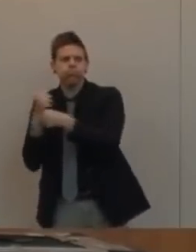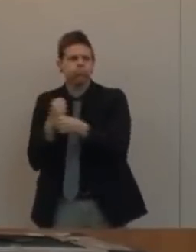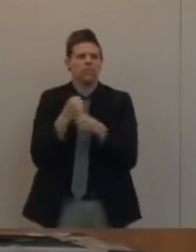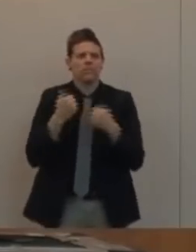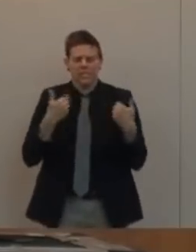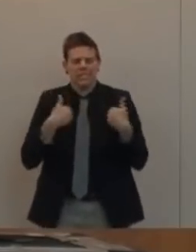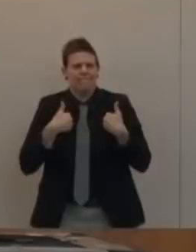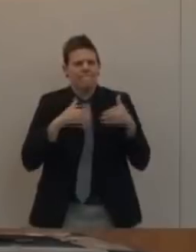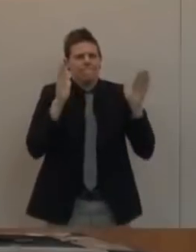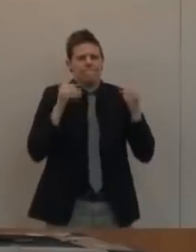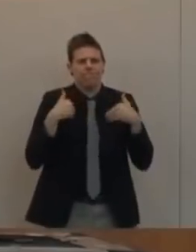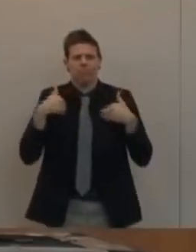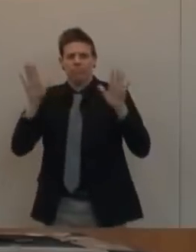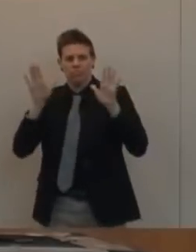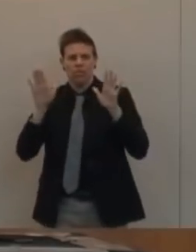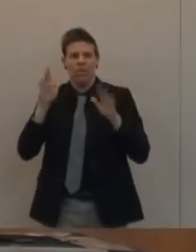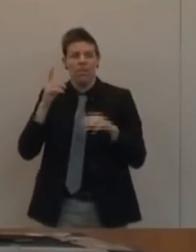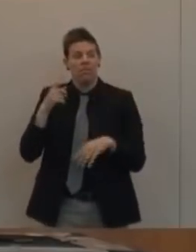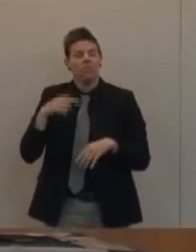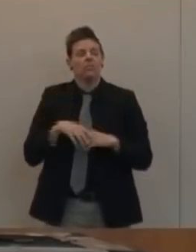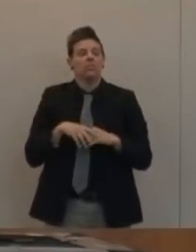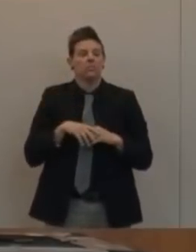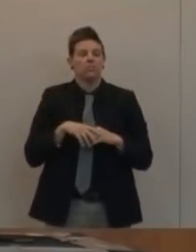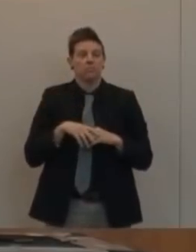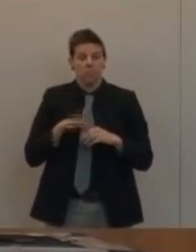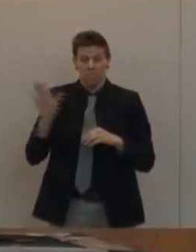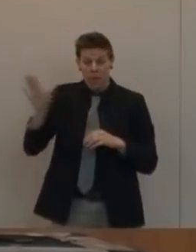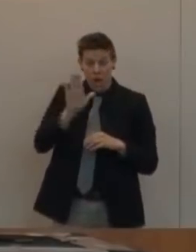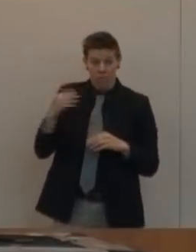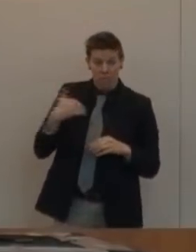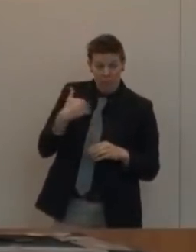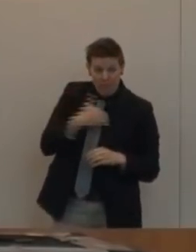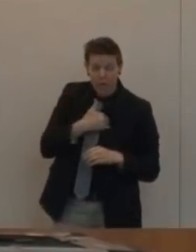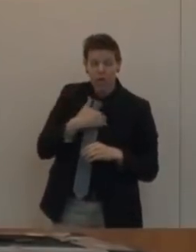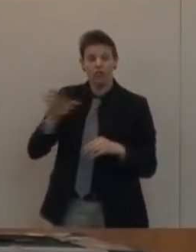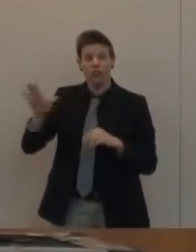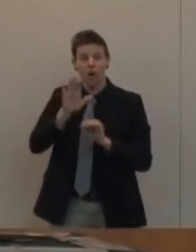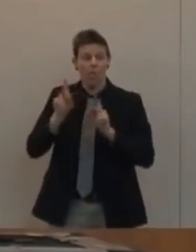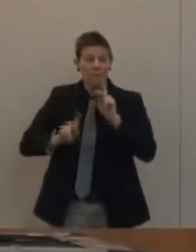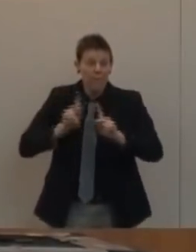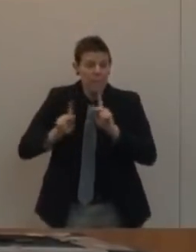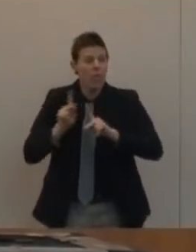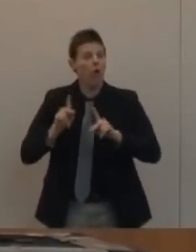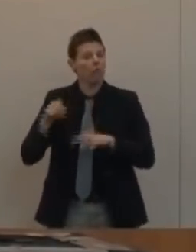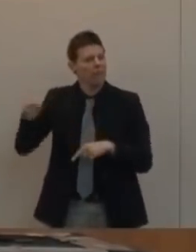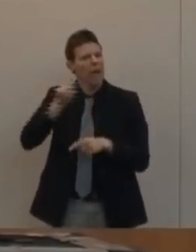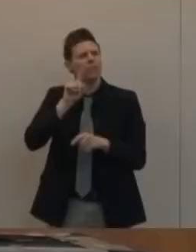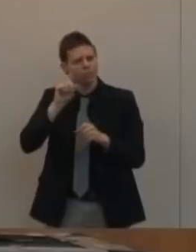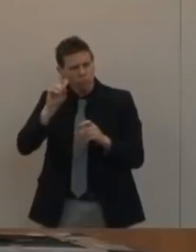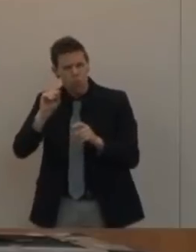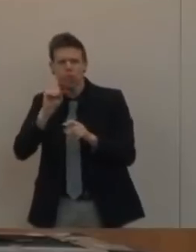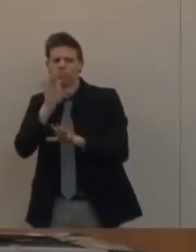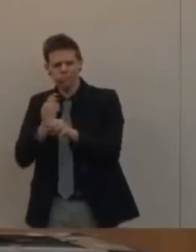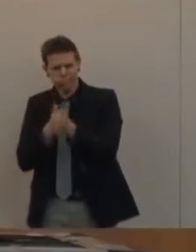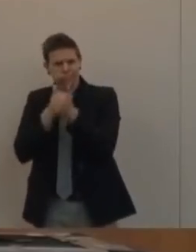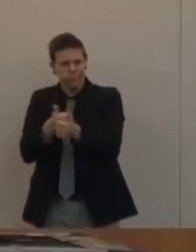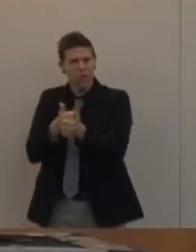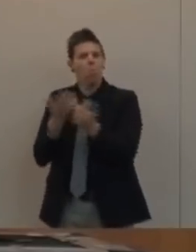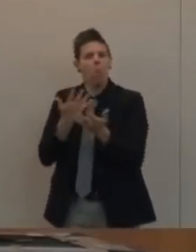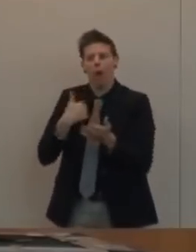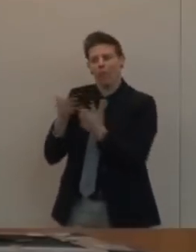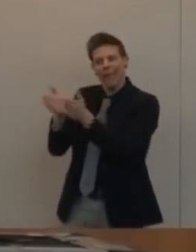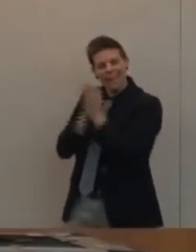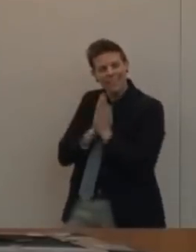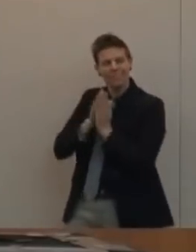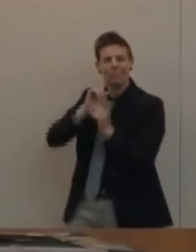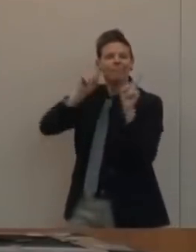support their members, but to also stay in concert with what we're asking in terms of